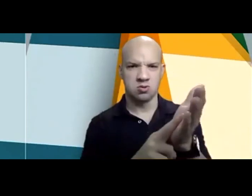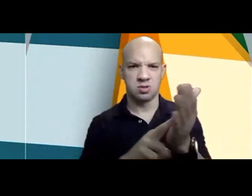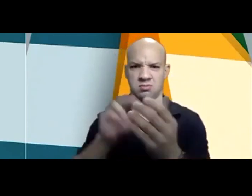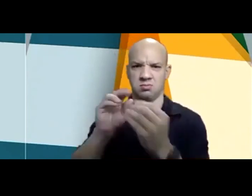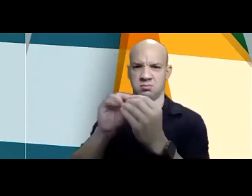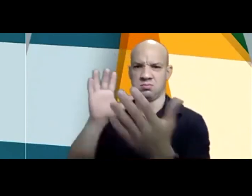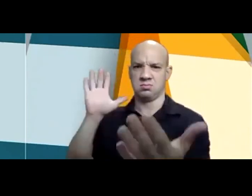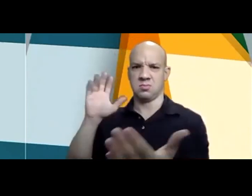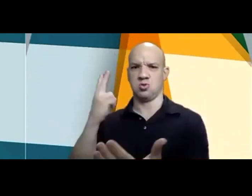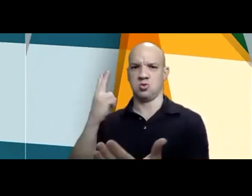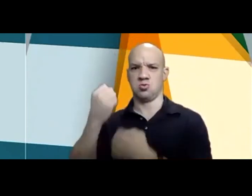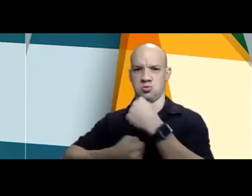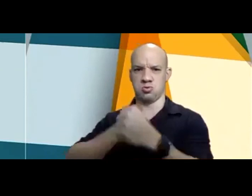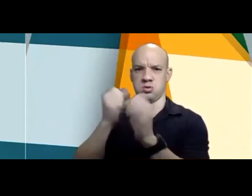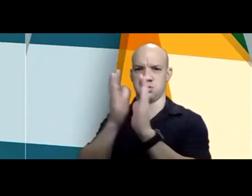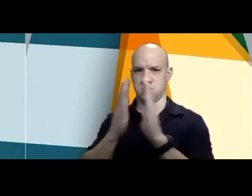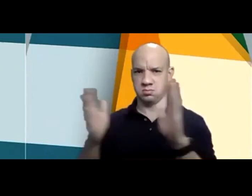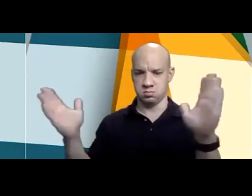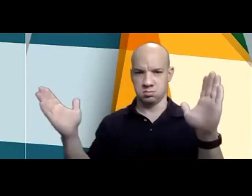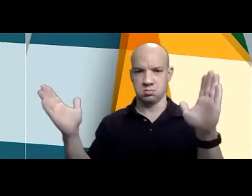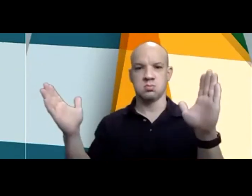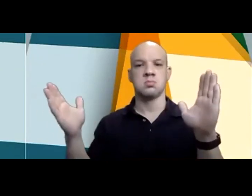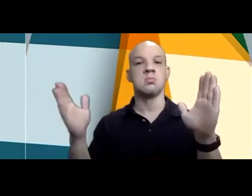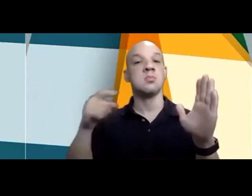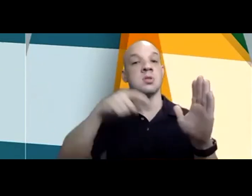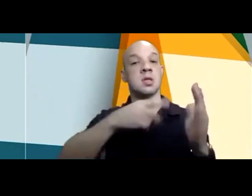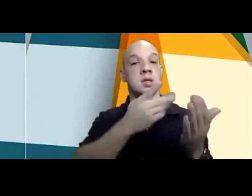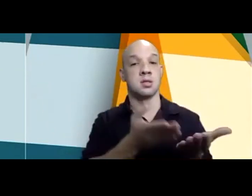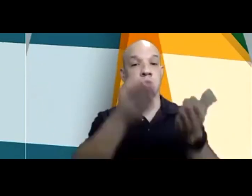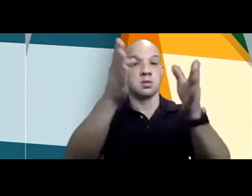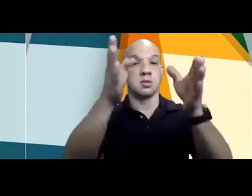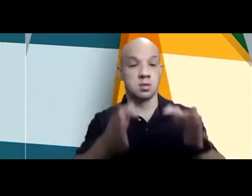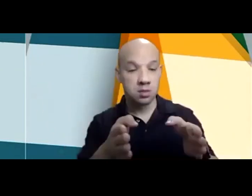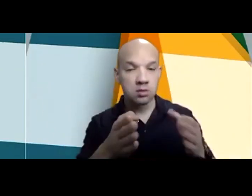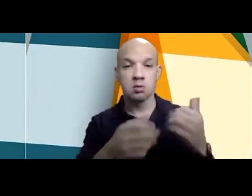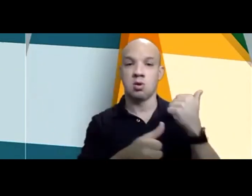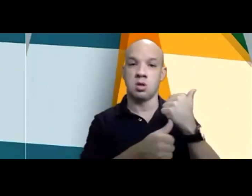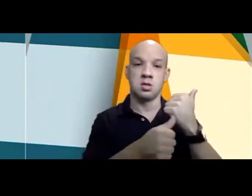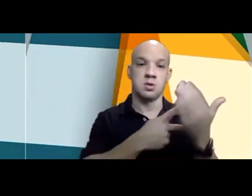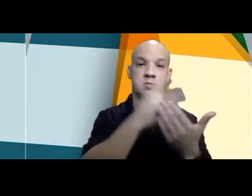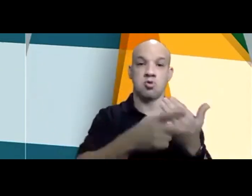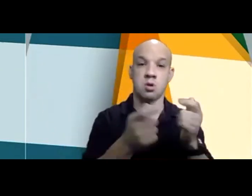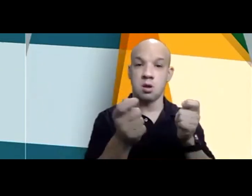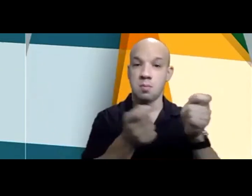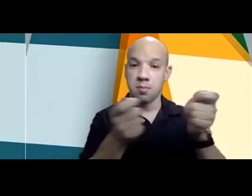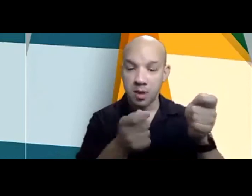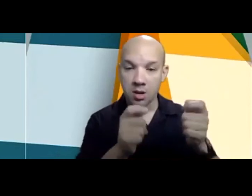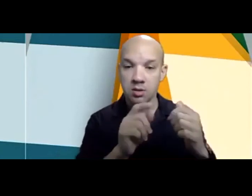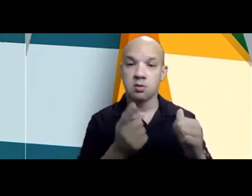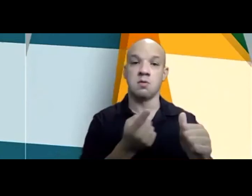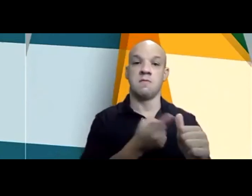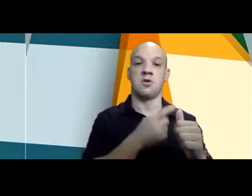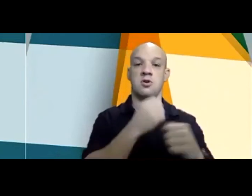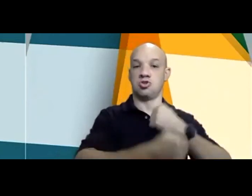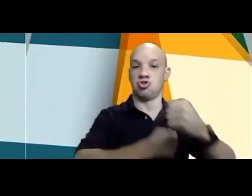which the proposer's program manager or the deputy program manager and or first-year subcontractor